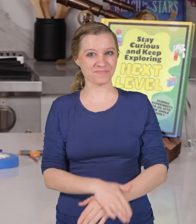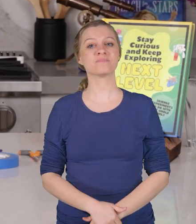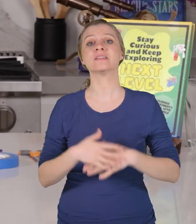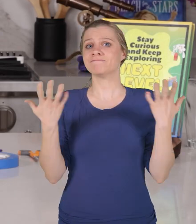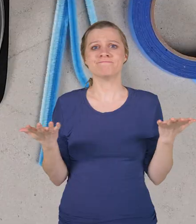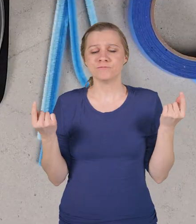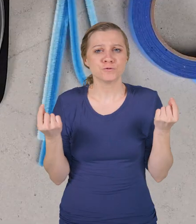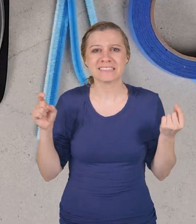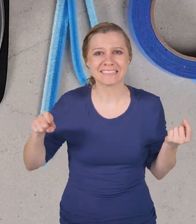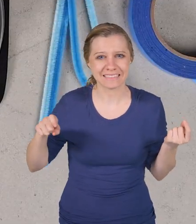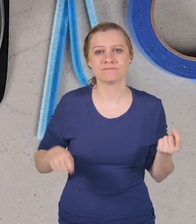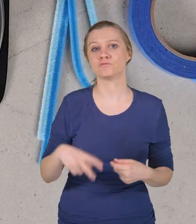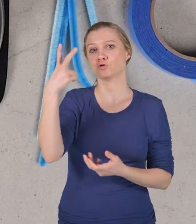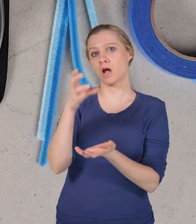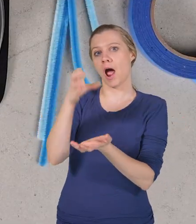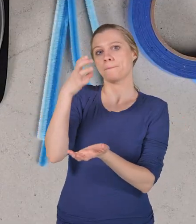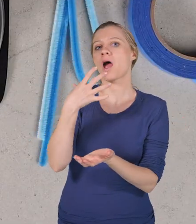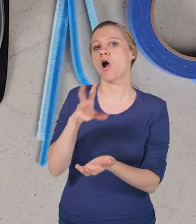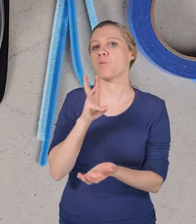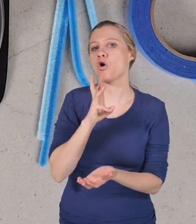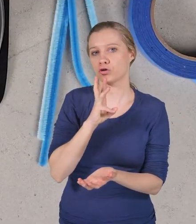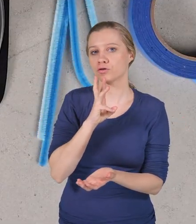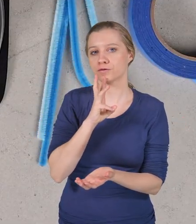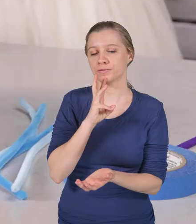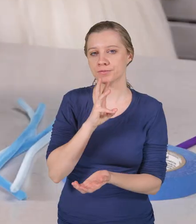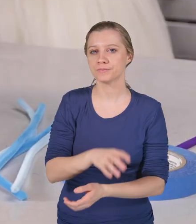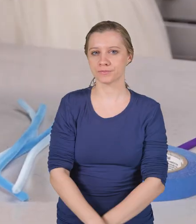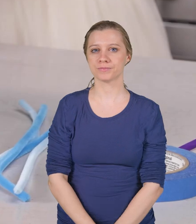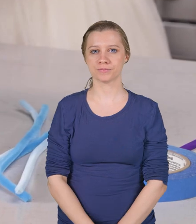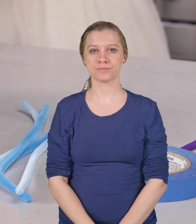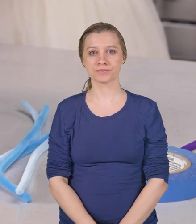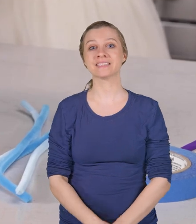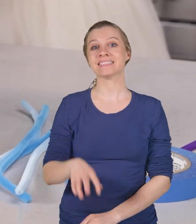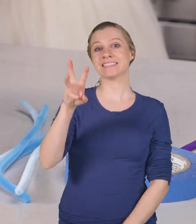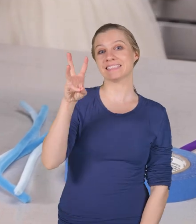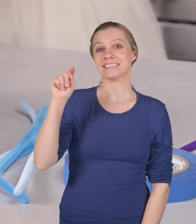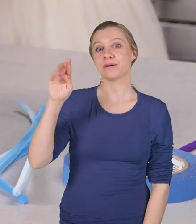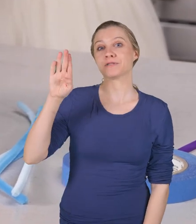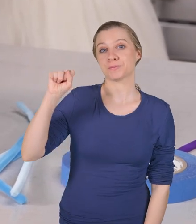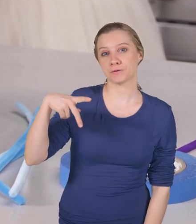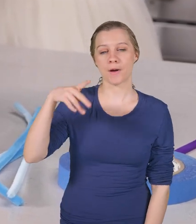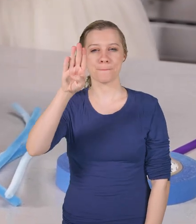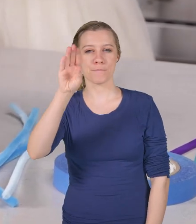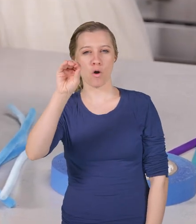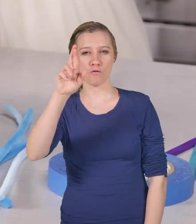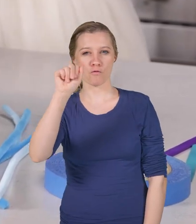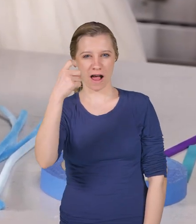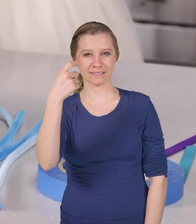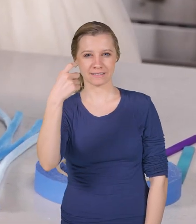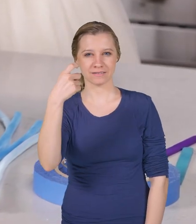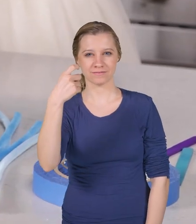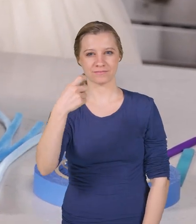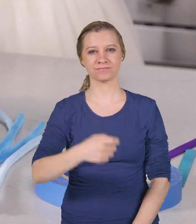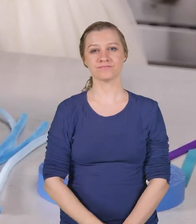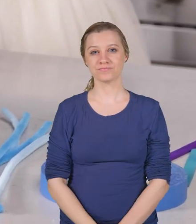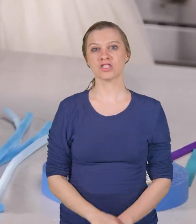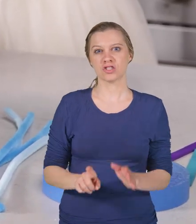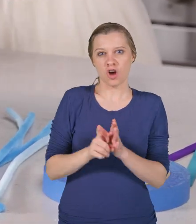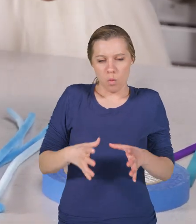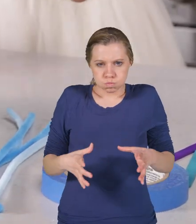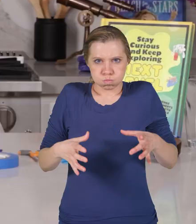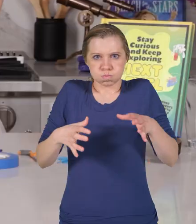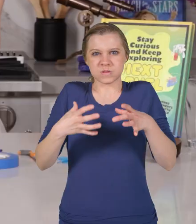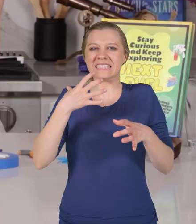you need for this one is 2 cups of hot water, 6 tablespoons of borax, a tall